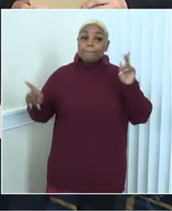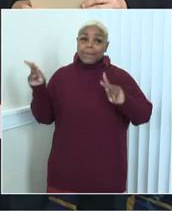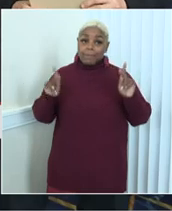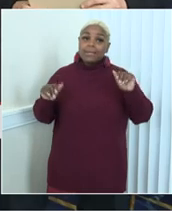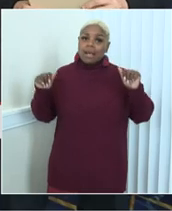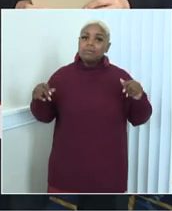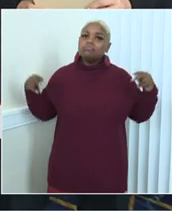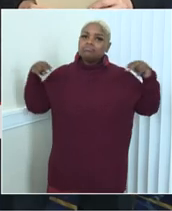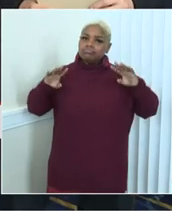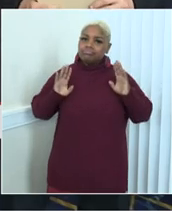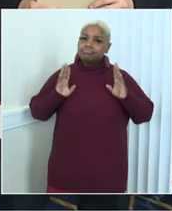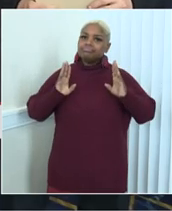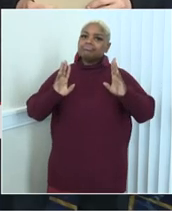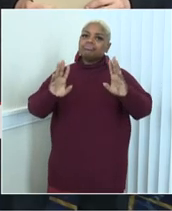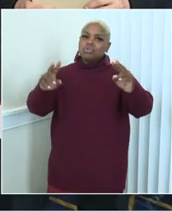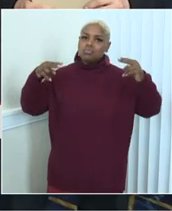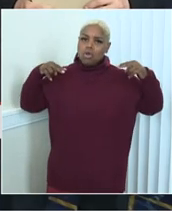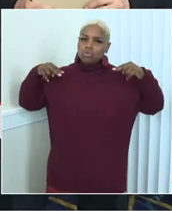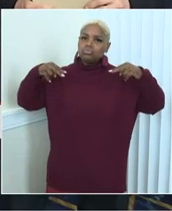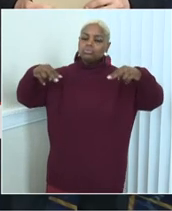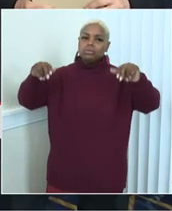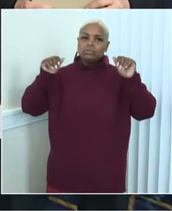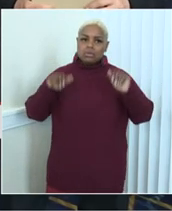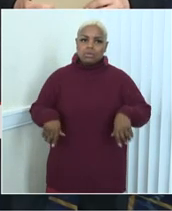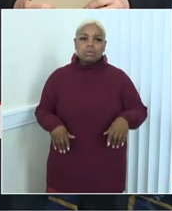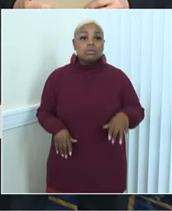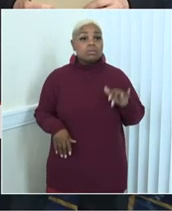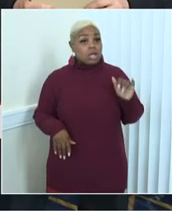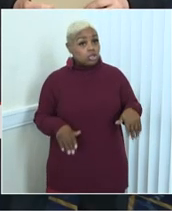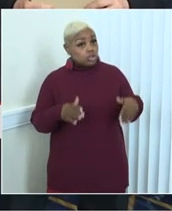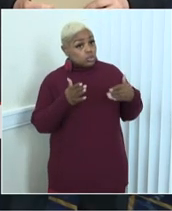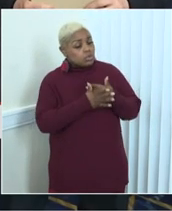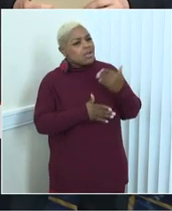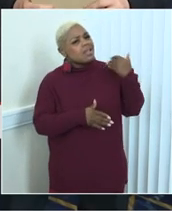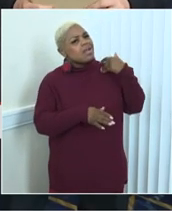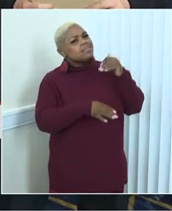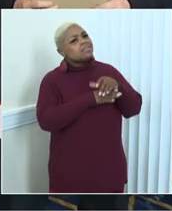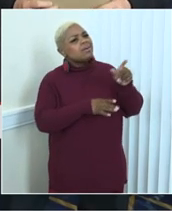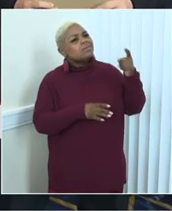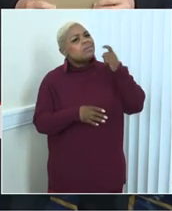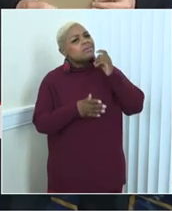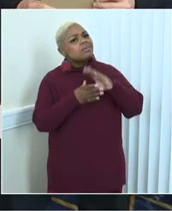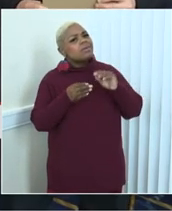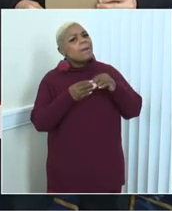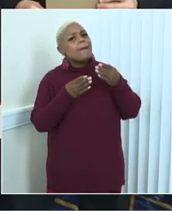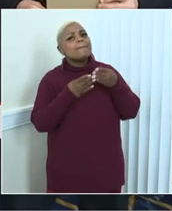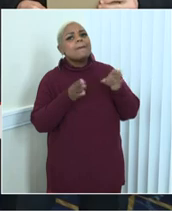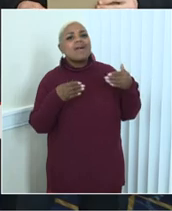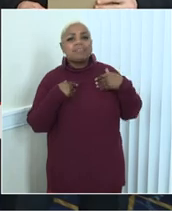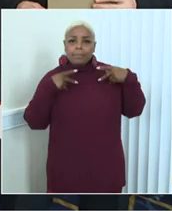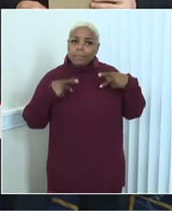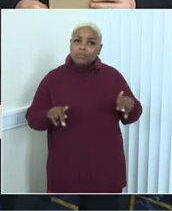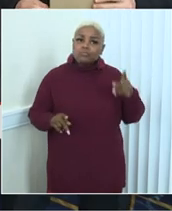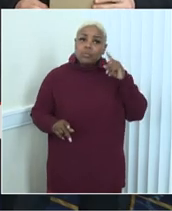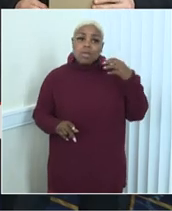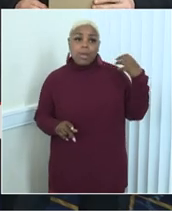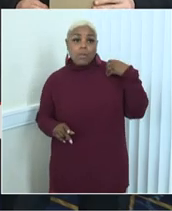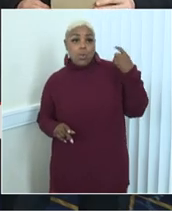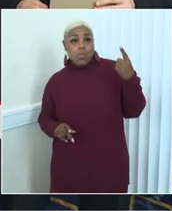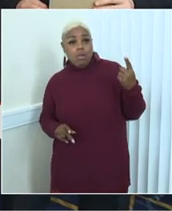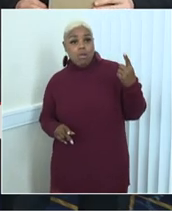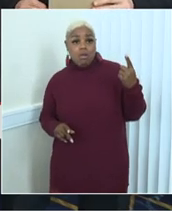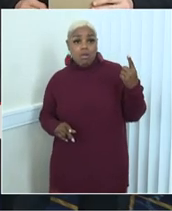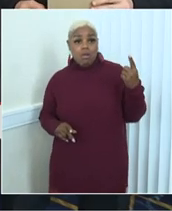tomorrow. So that's different. That's new than what we were told last night. We were told the public would have an opportunity from Capital One Arena to the